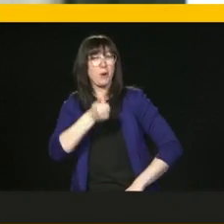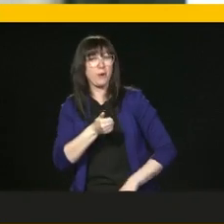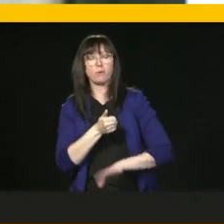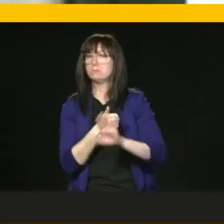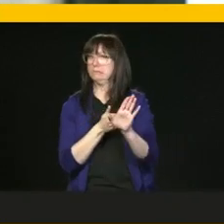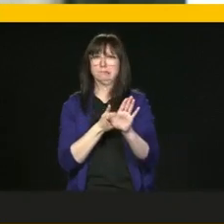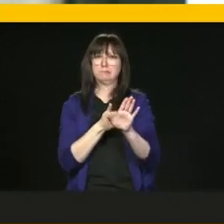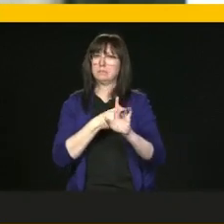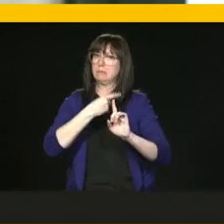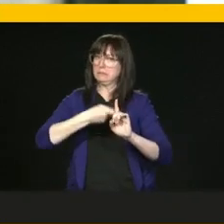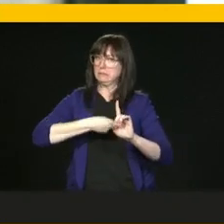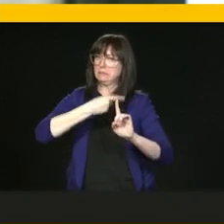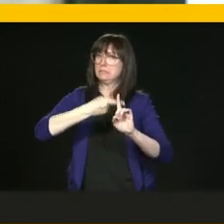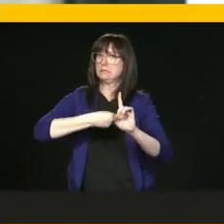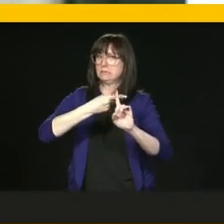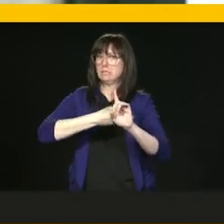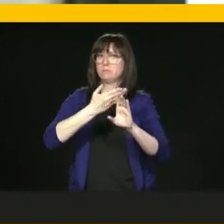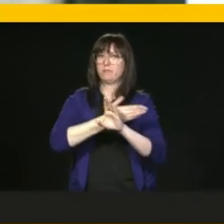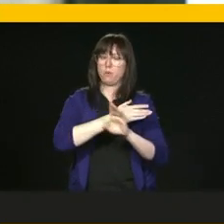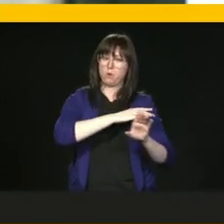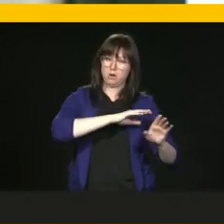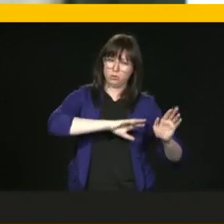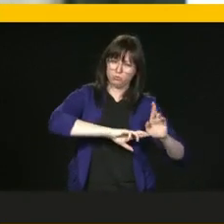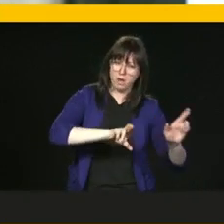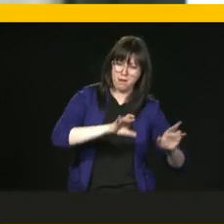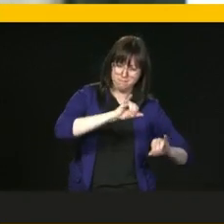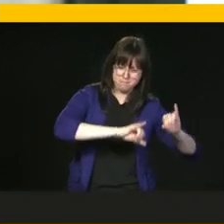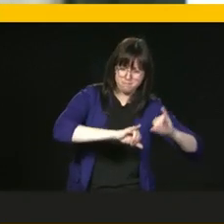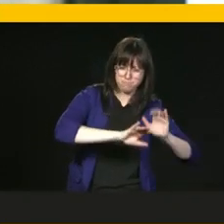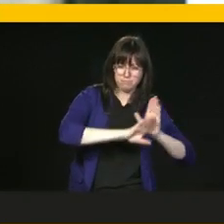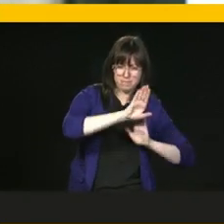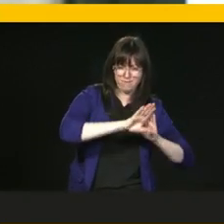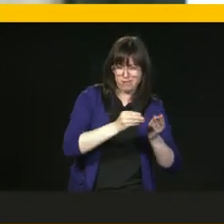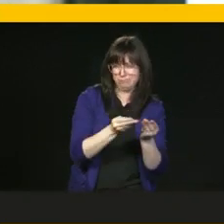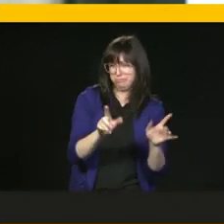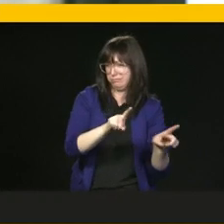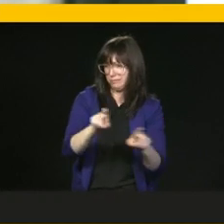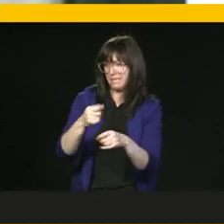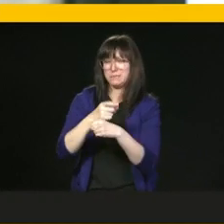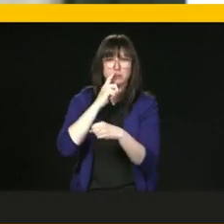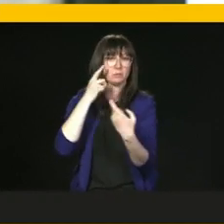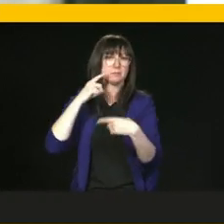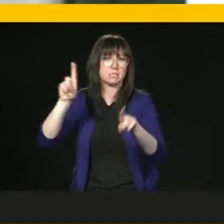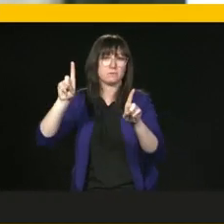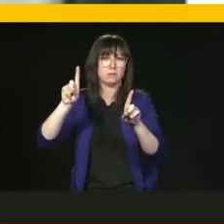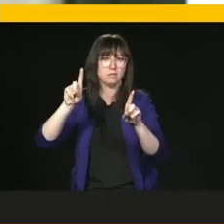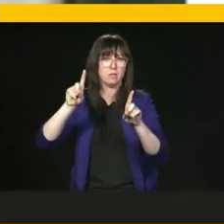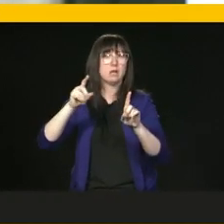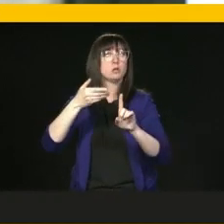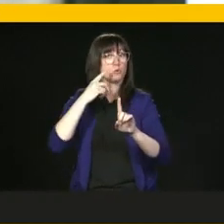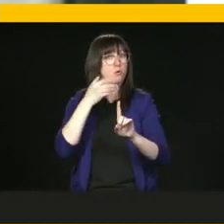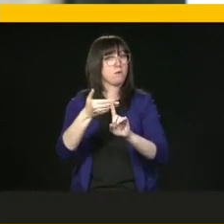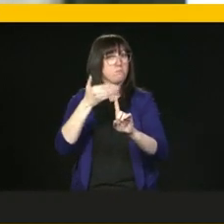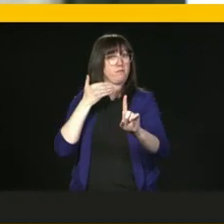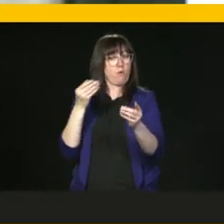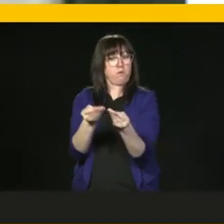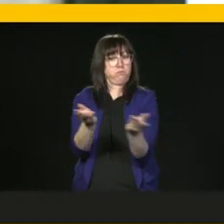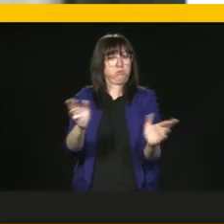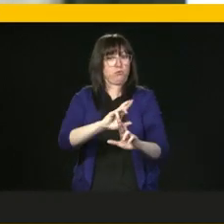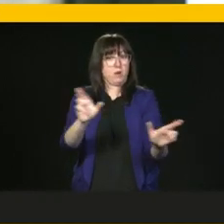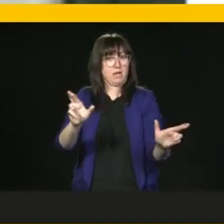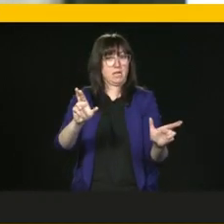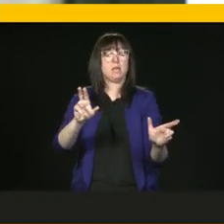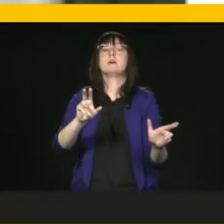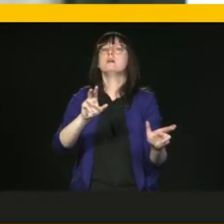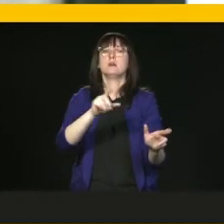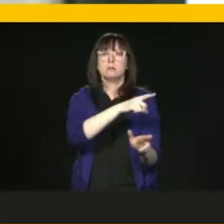take months to develop and test. So while that's happening, we need to work to mitigate the impacts of